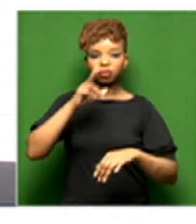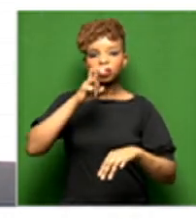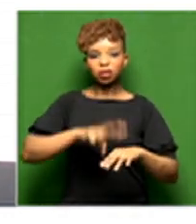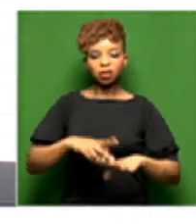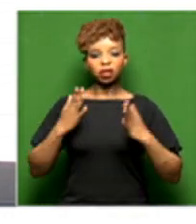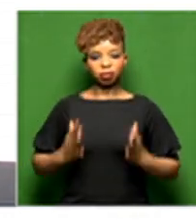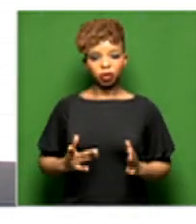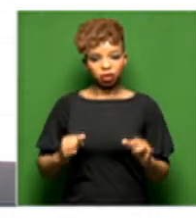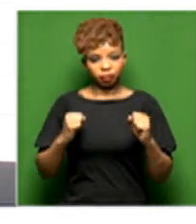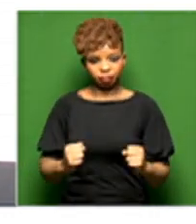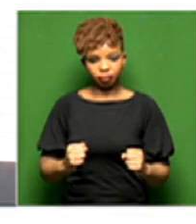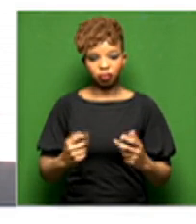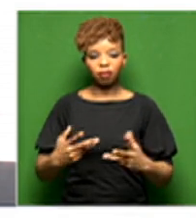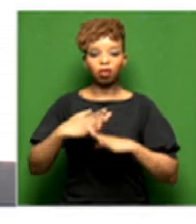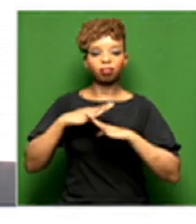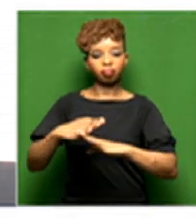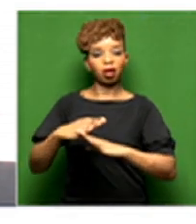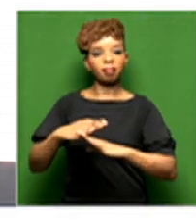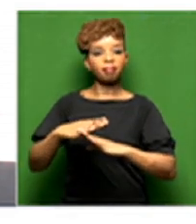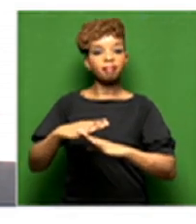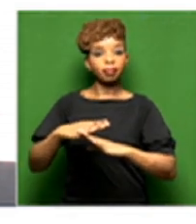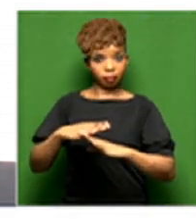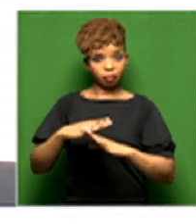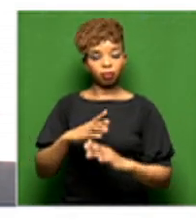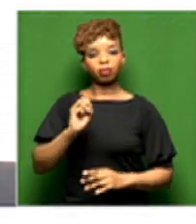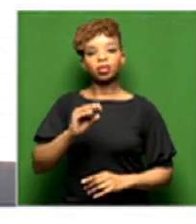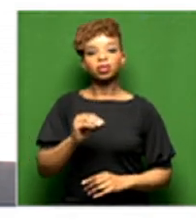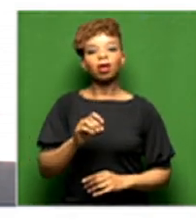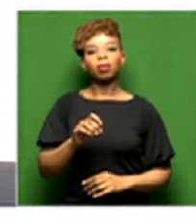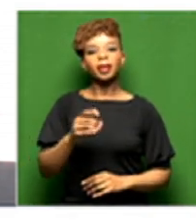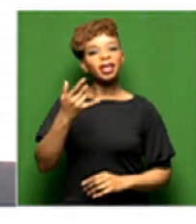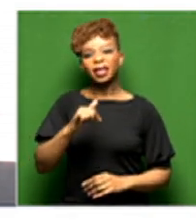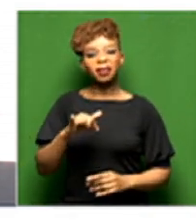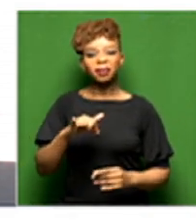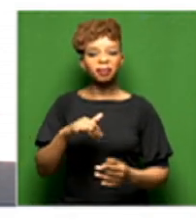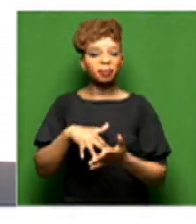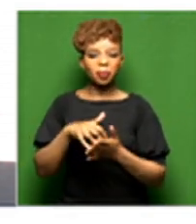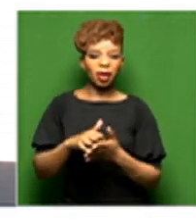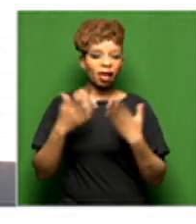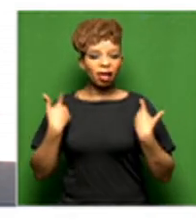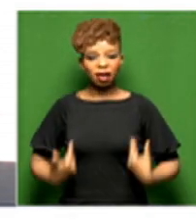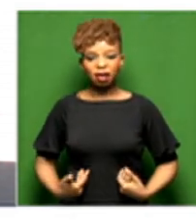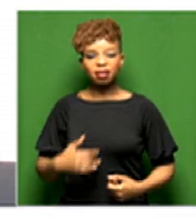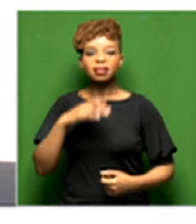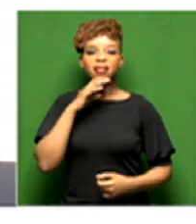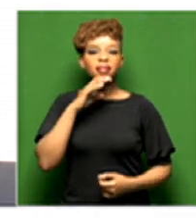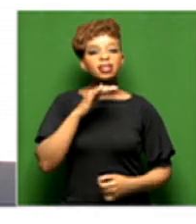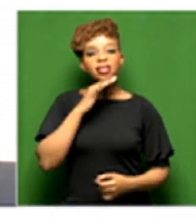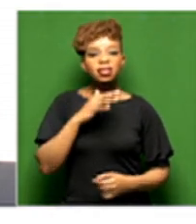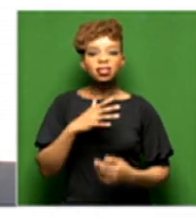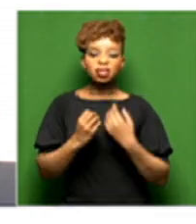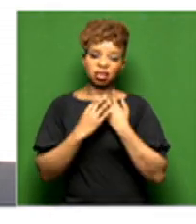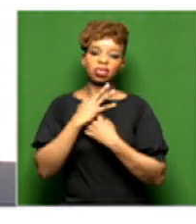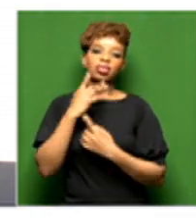of situations. And if you're nutritionally deficient, you're going to be compromised. You're going to have a suboptimal immune response.